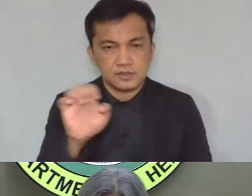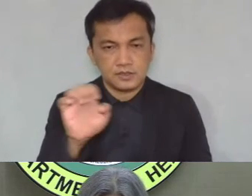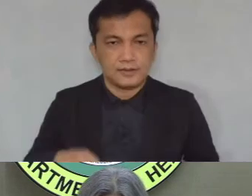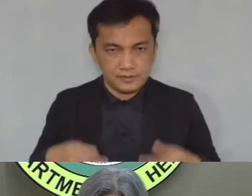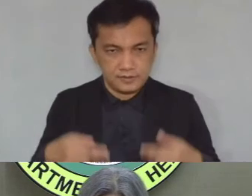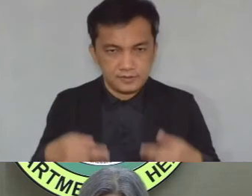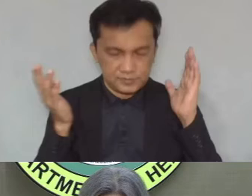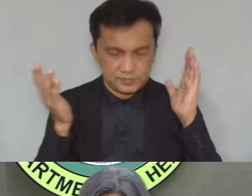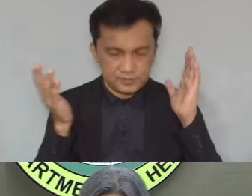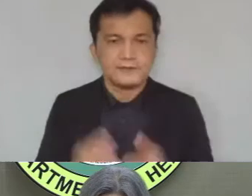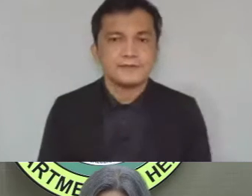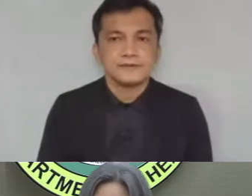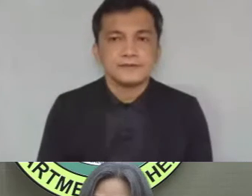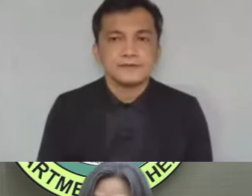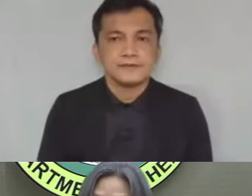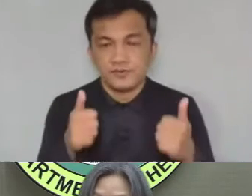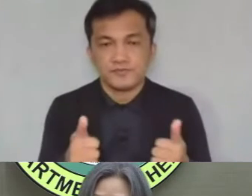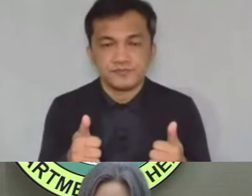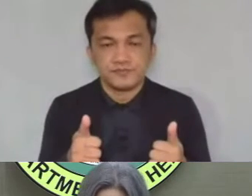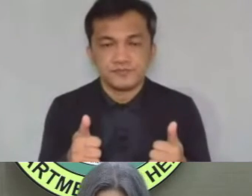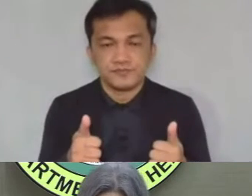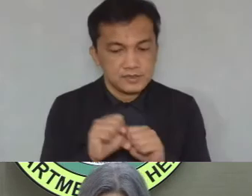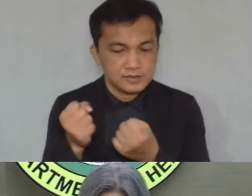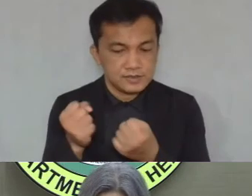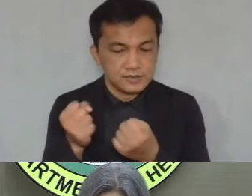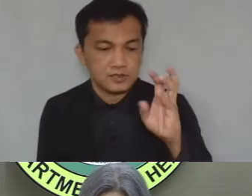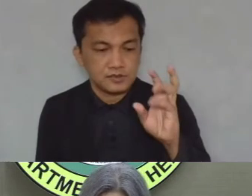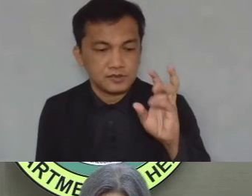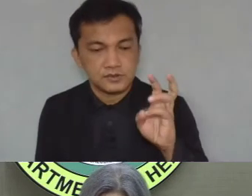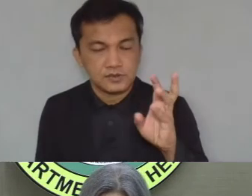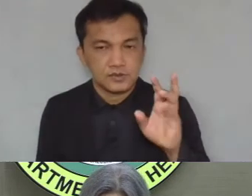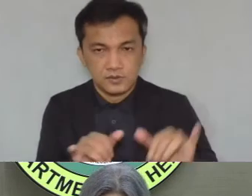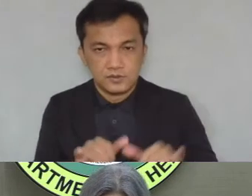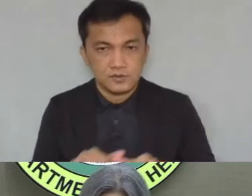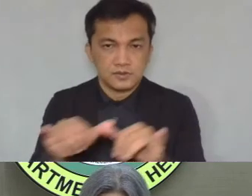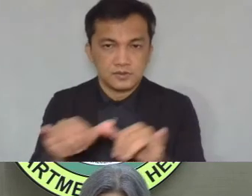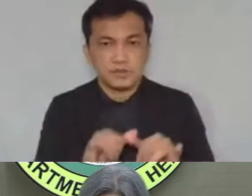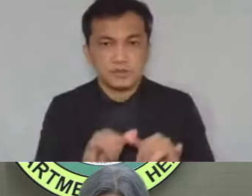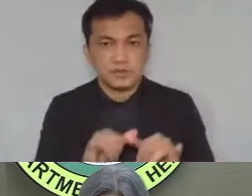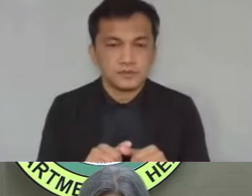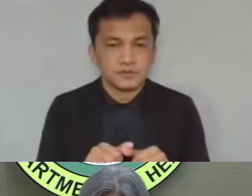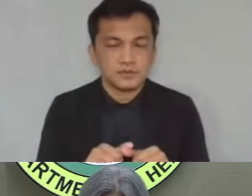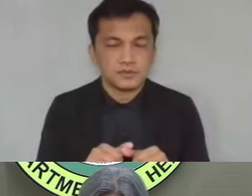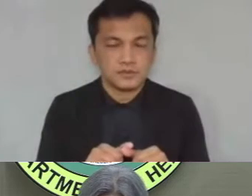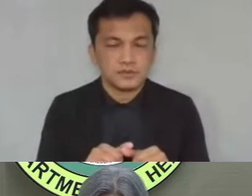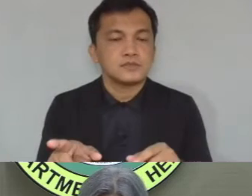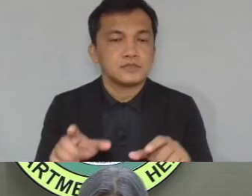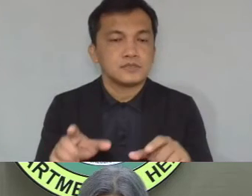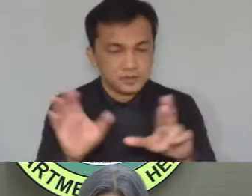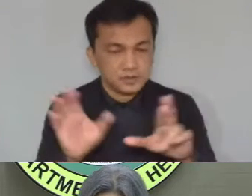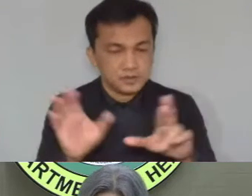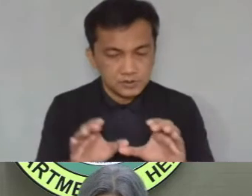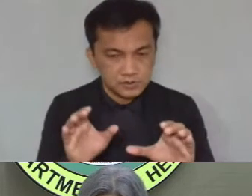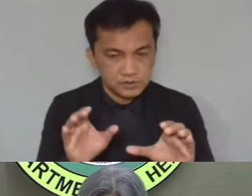services and e-health related services. Okay. In Section 16, standards of